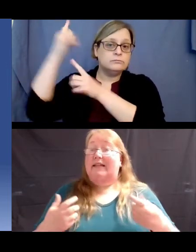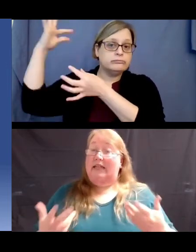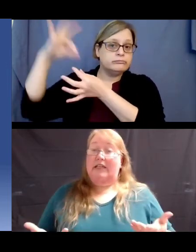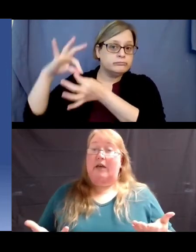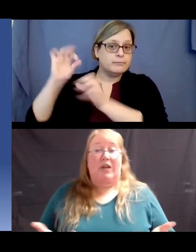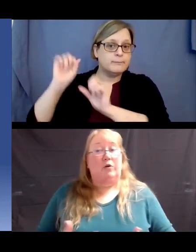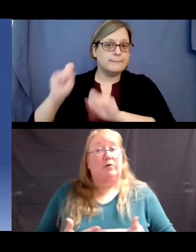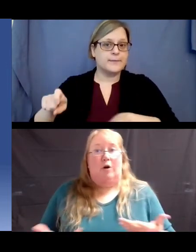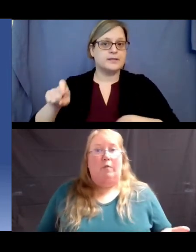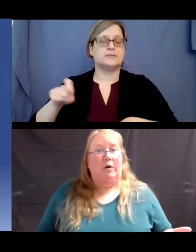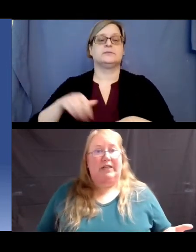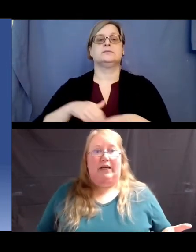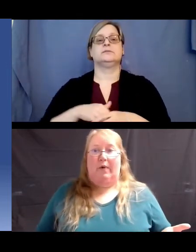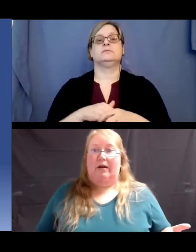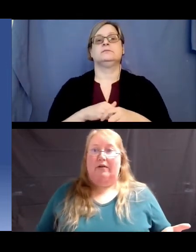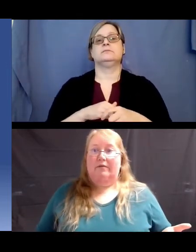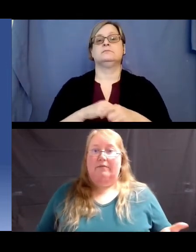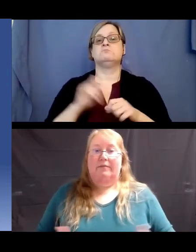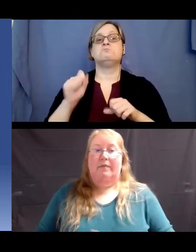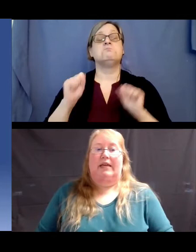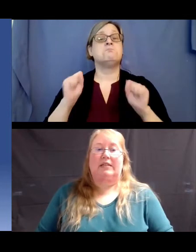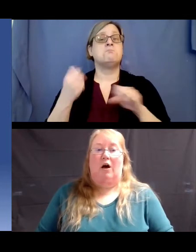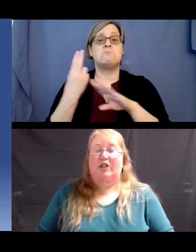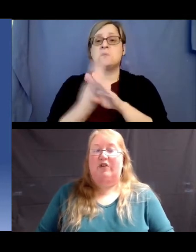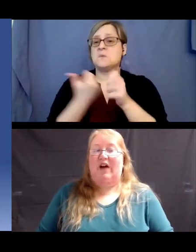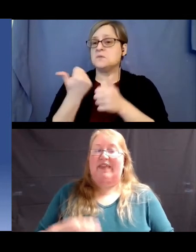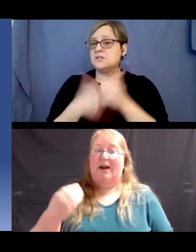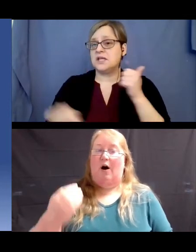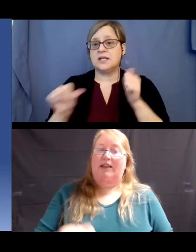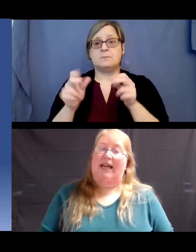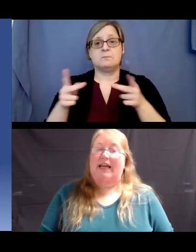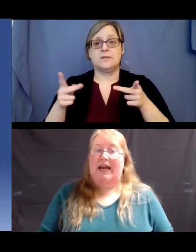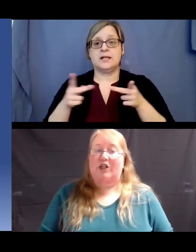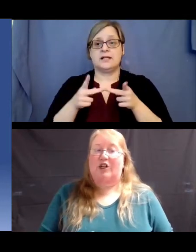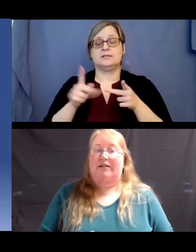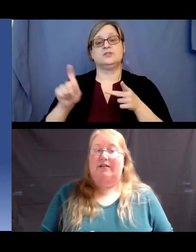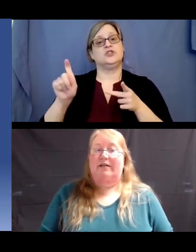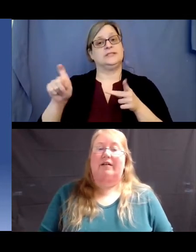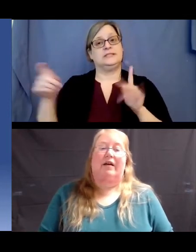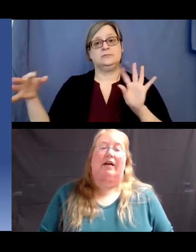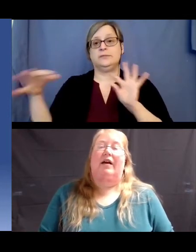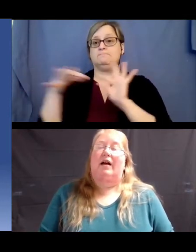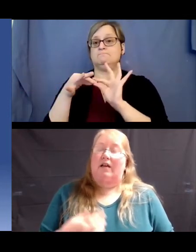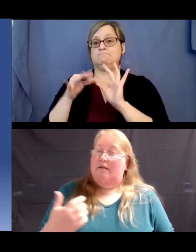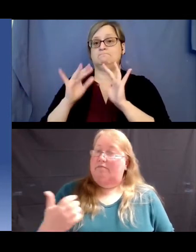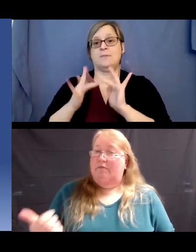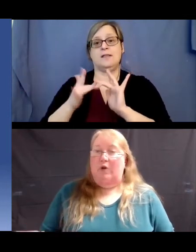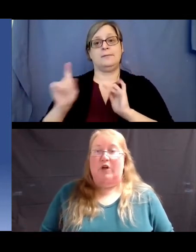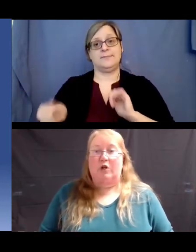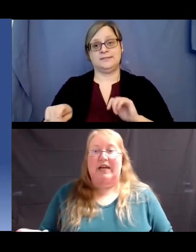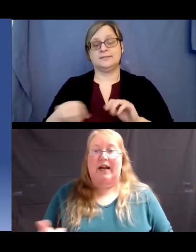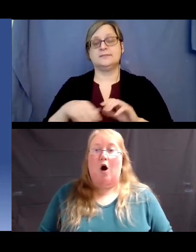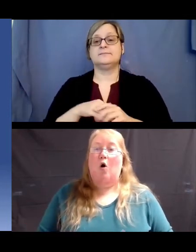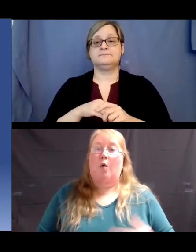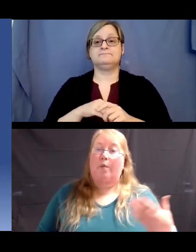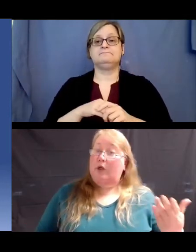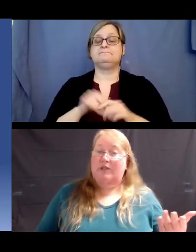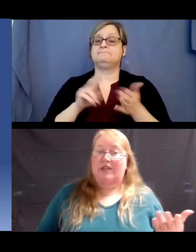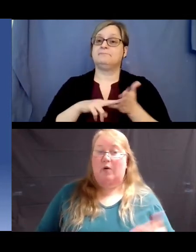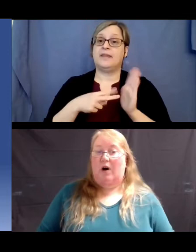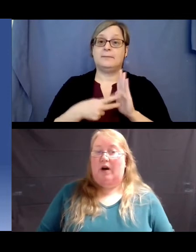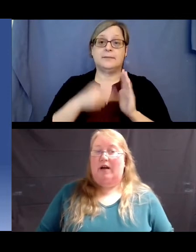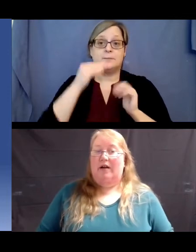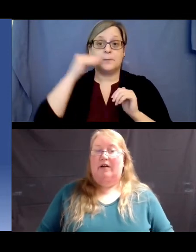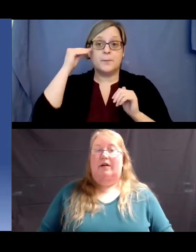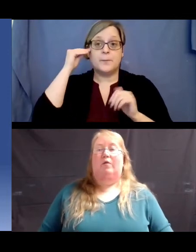And then these can be used almost anywhere. As long as you've got that online connection, you can use it at home, use